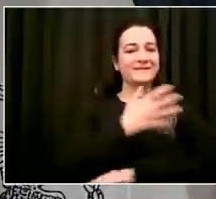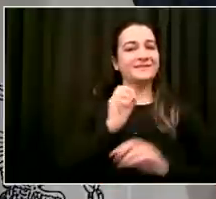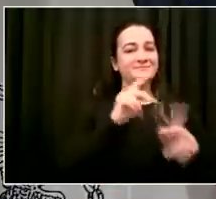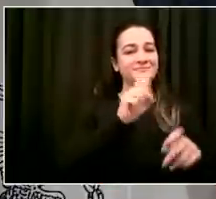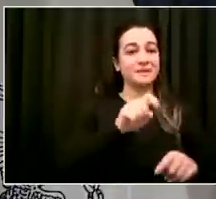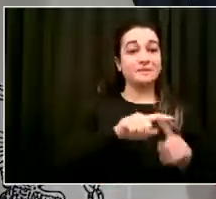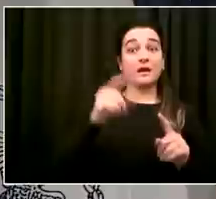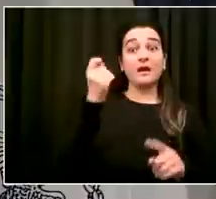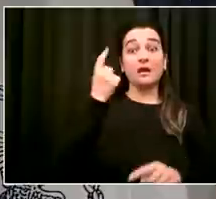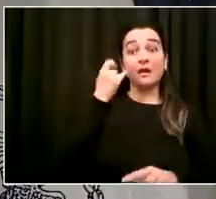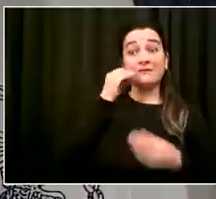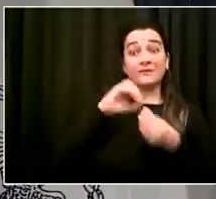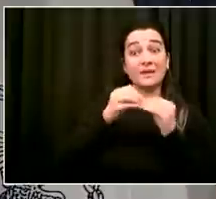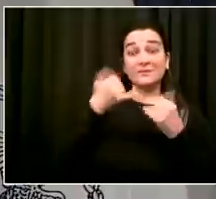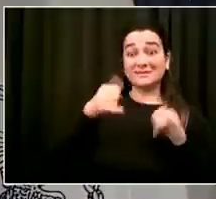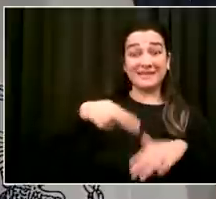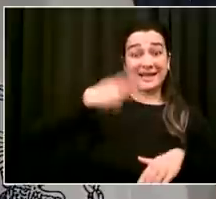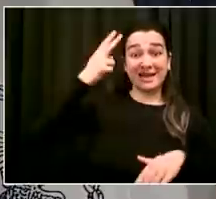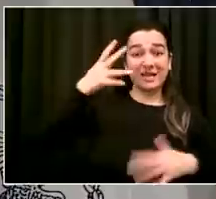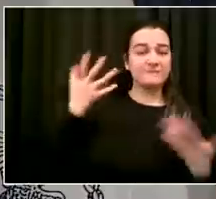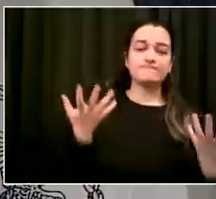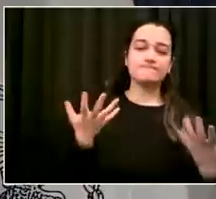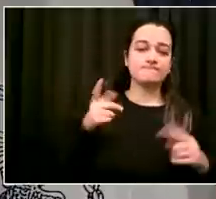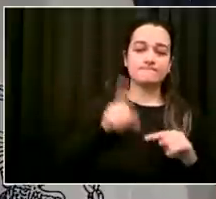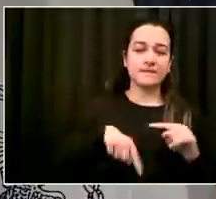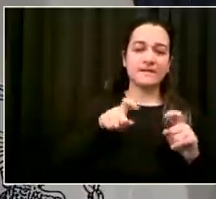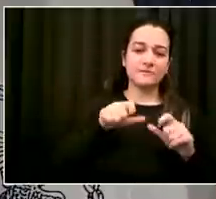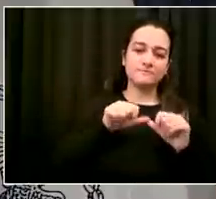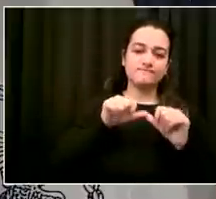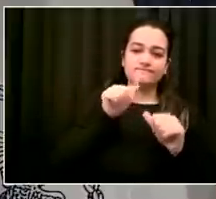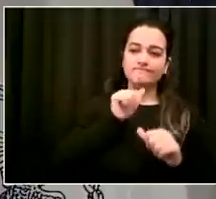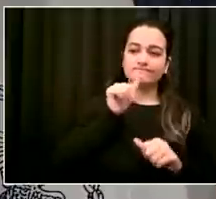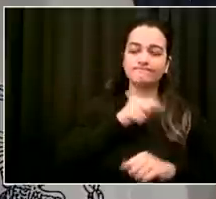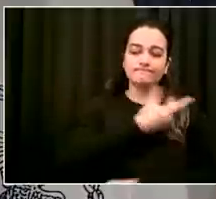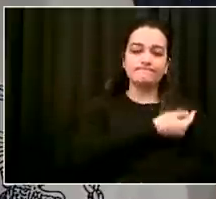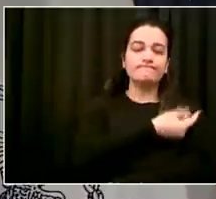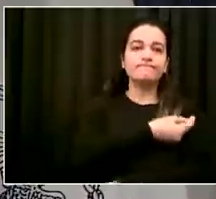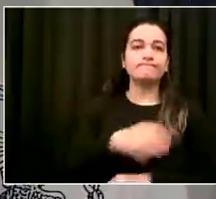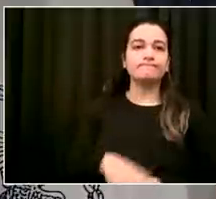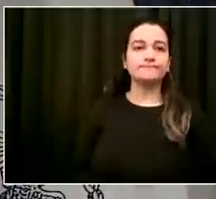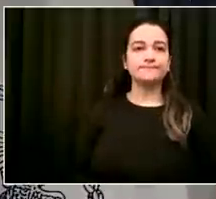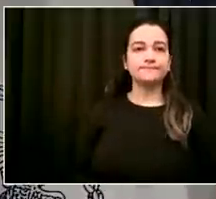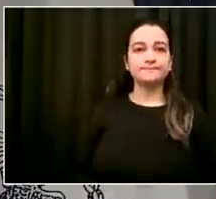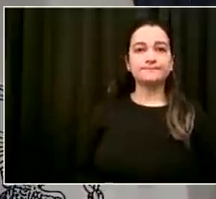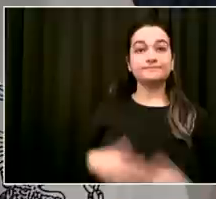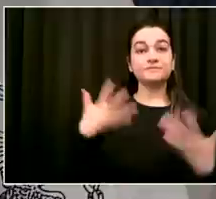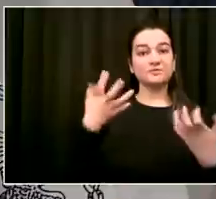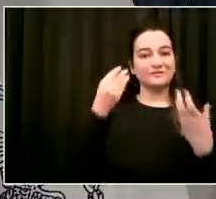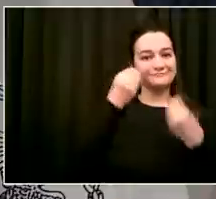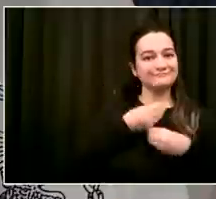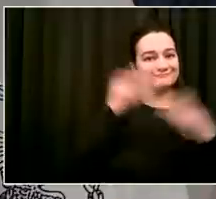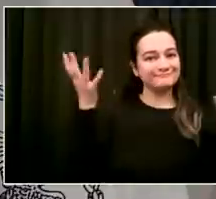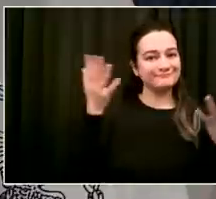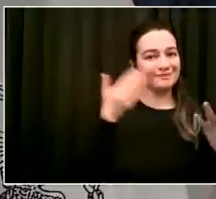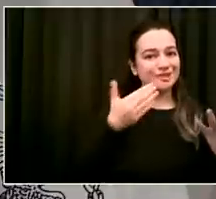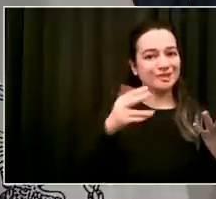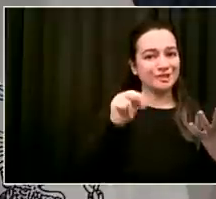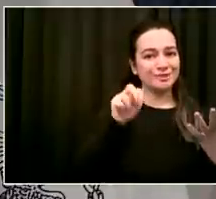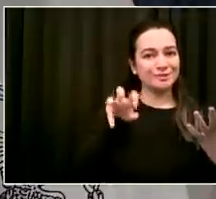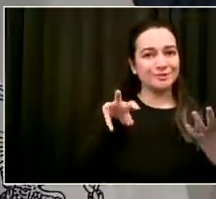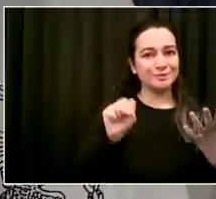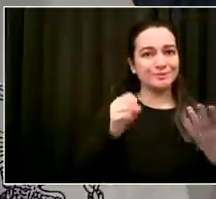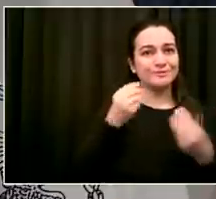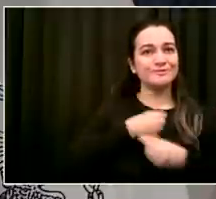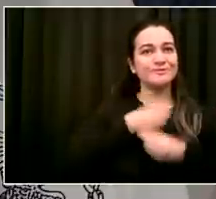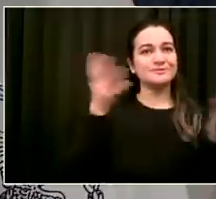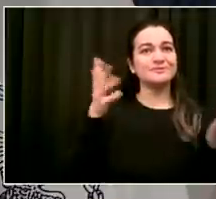day, and we're seeing great results still. Very, very few cases in our schools. Literally, our public schools